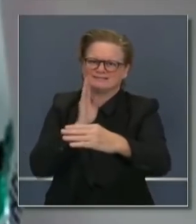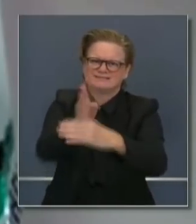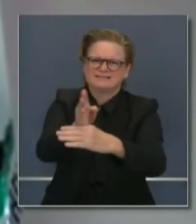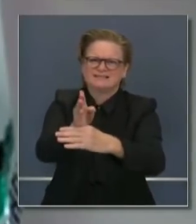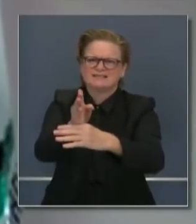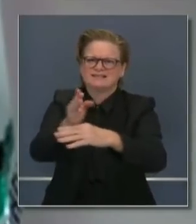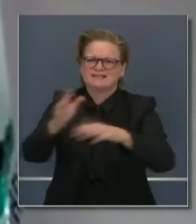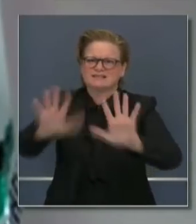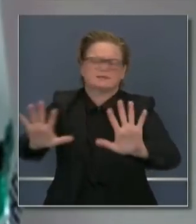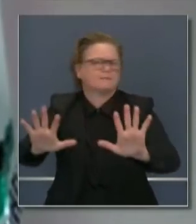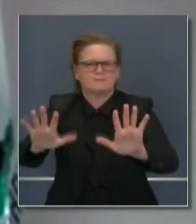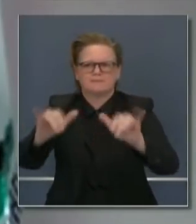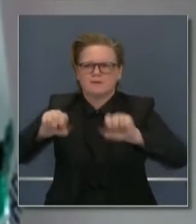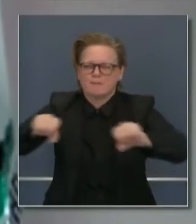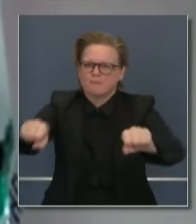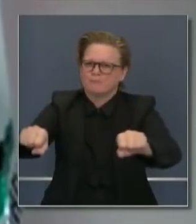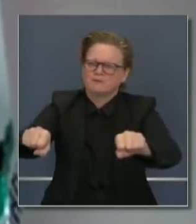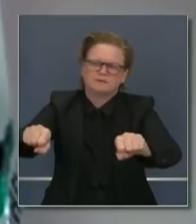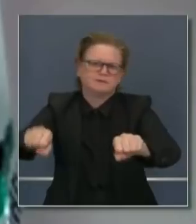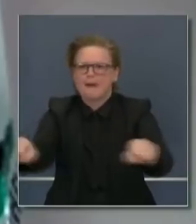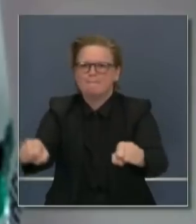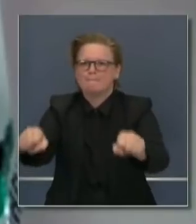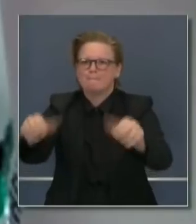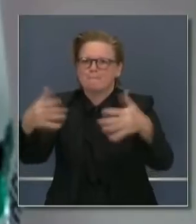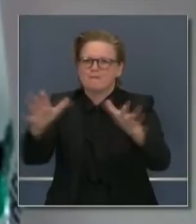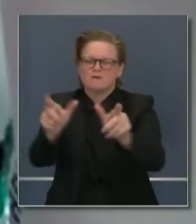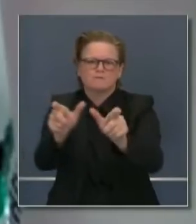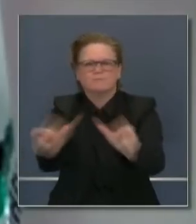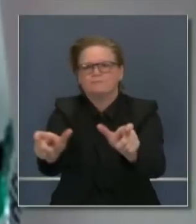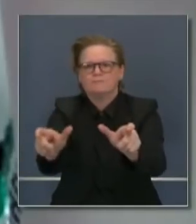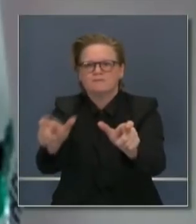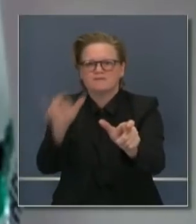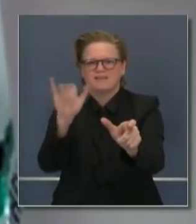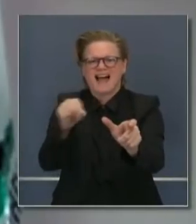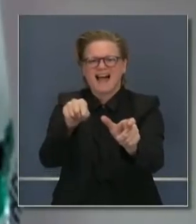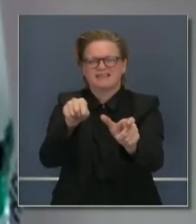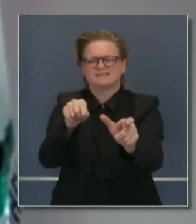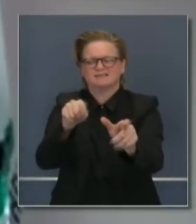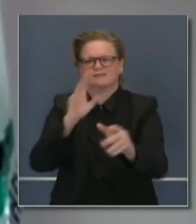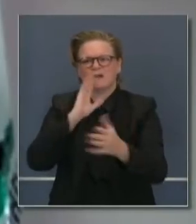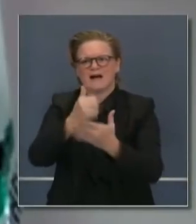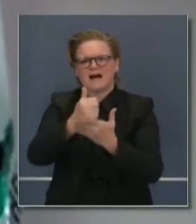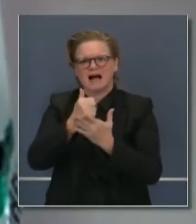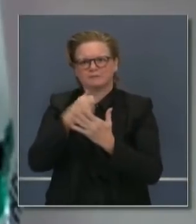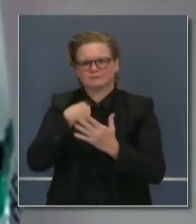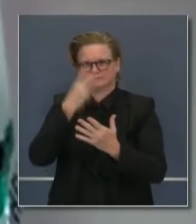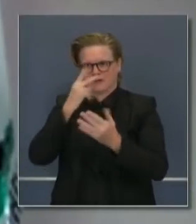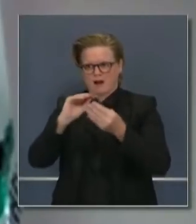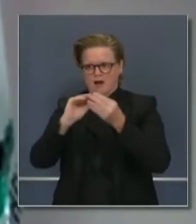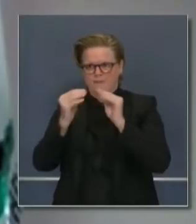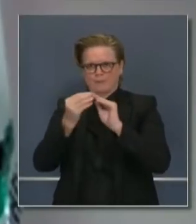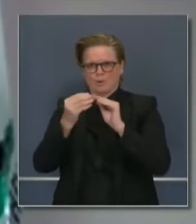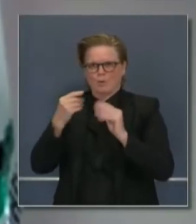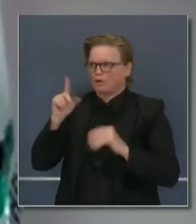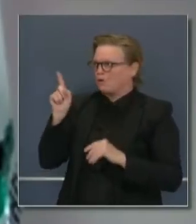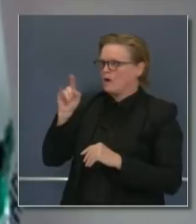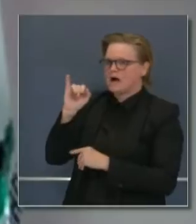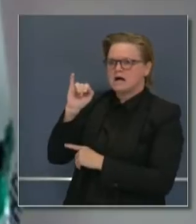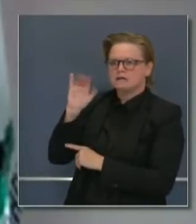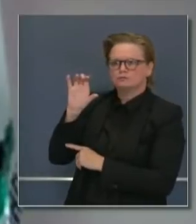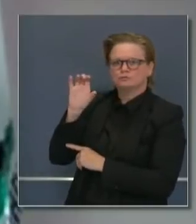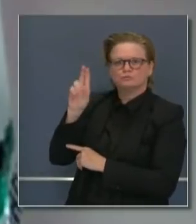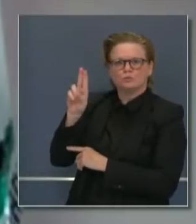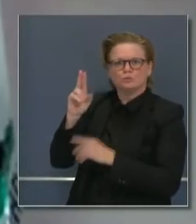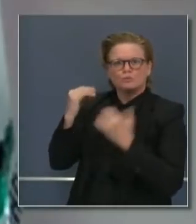it now, especially when we see an erosion of that ICU capacity, that's those